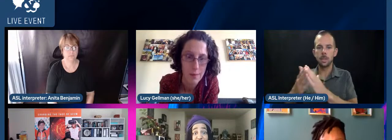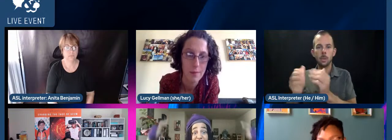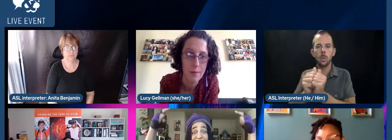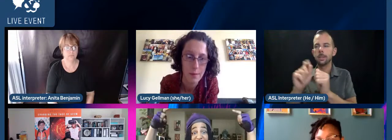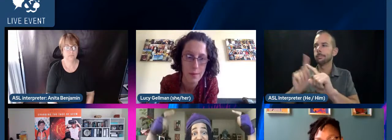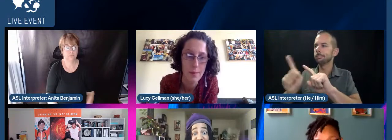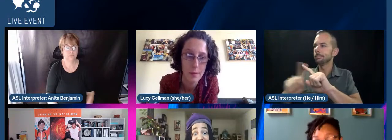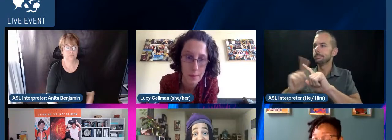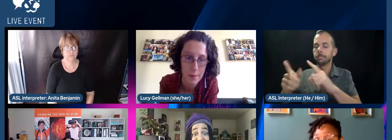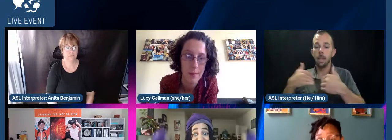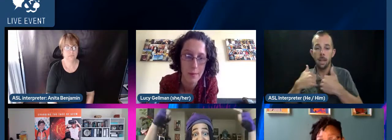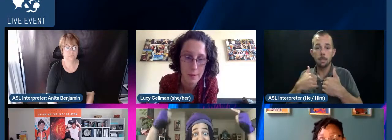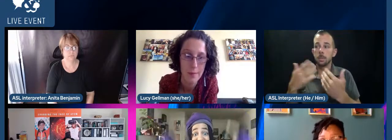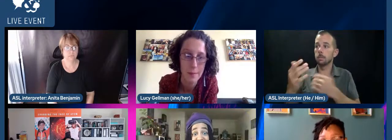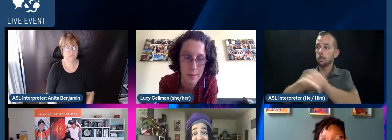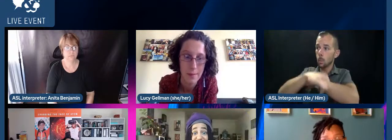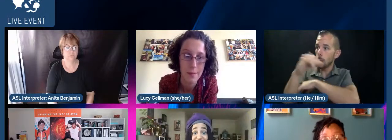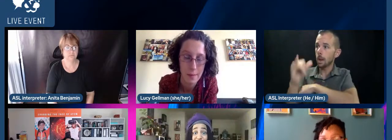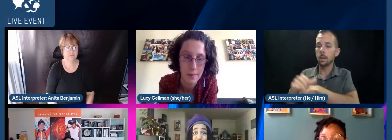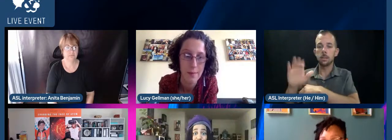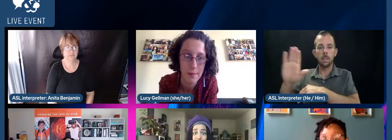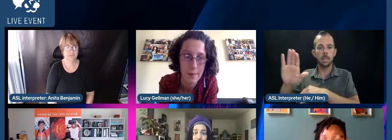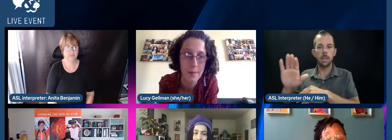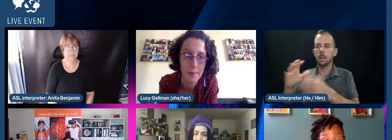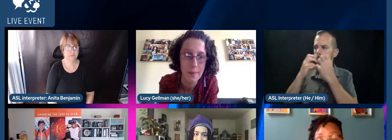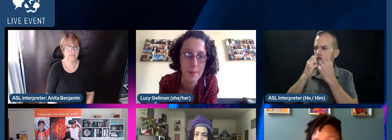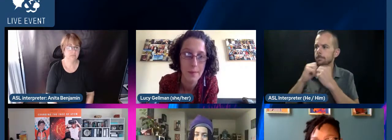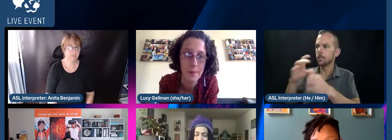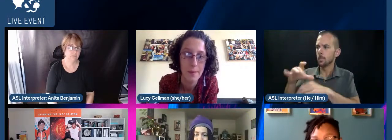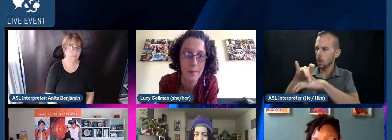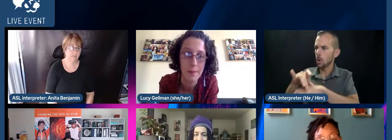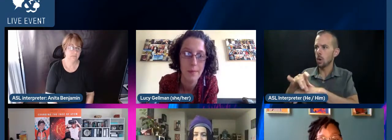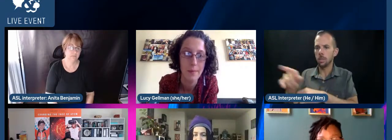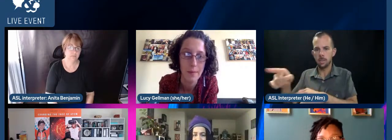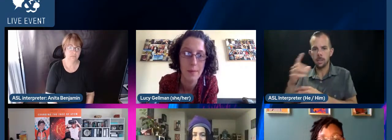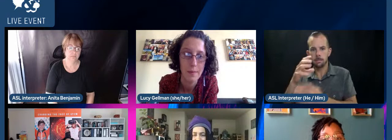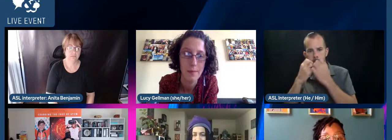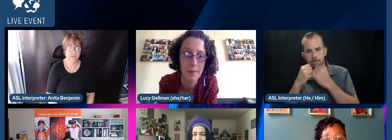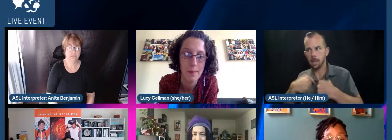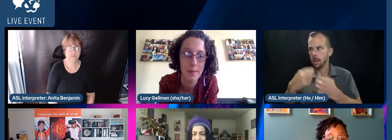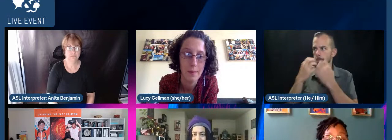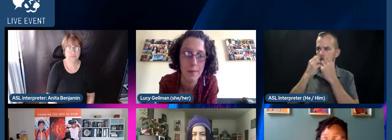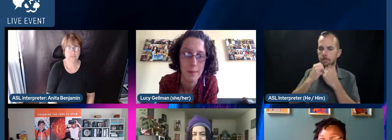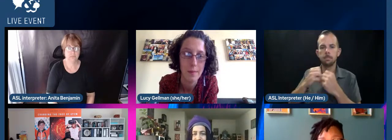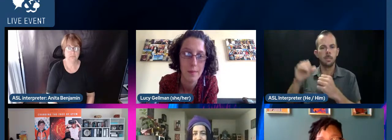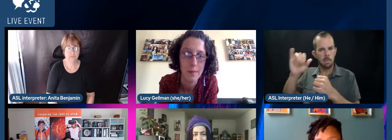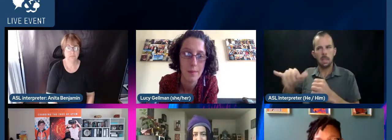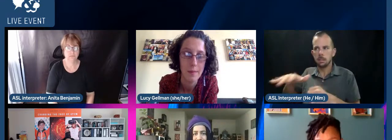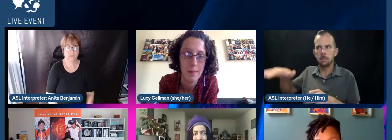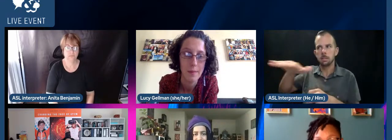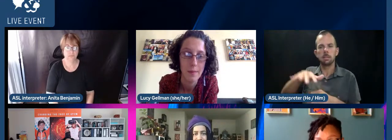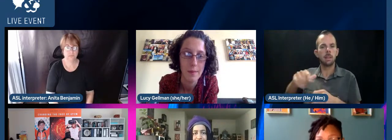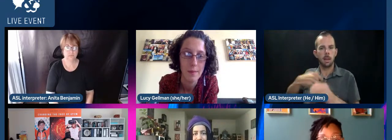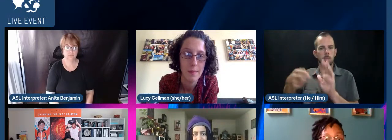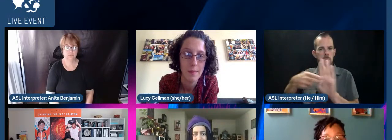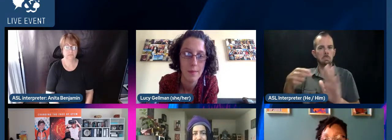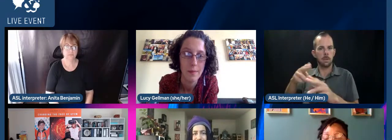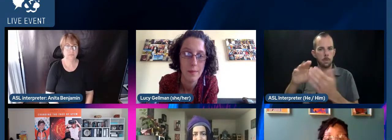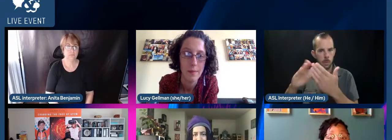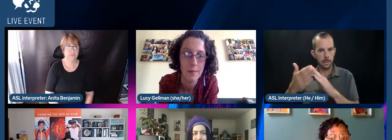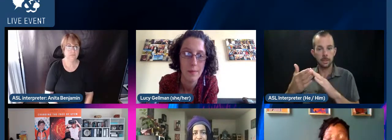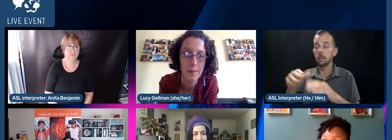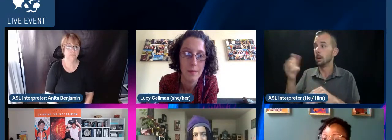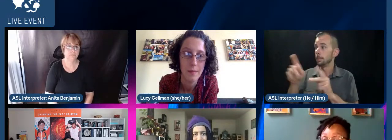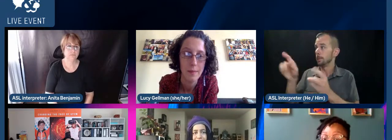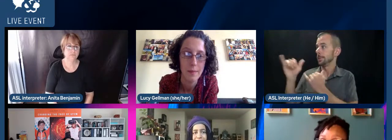broken apart and heated up. I'm in community with the earth. I'm in community with the animals, the plants. I'm in community with other people like myself, for sure. You know,